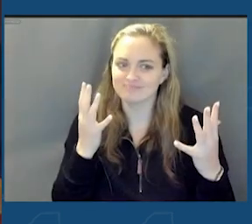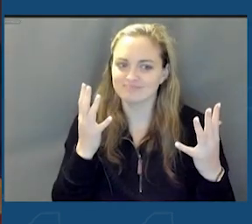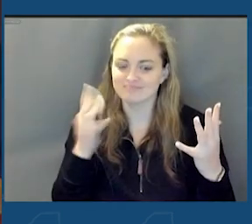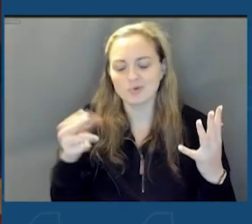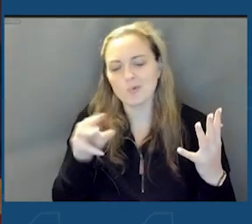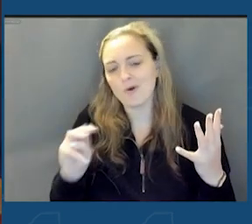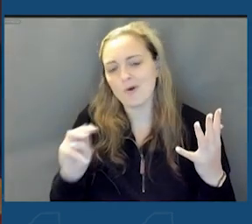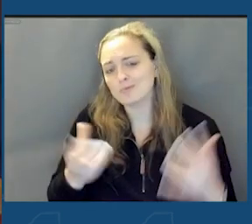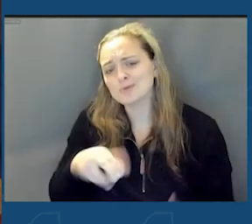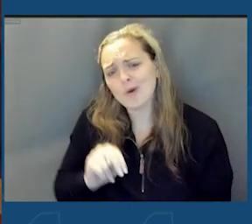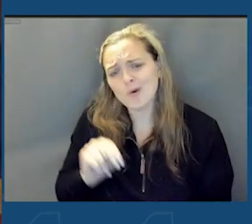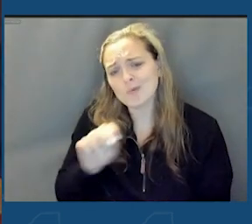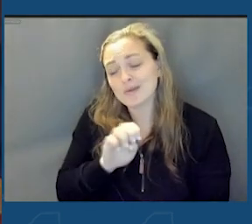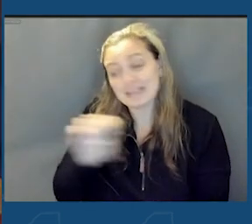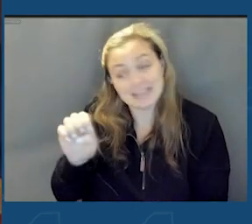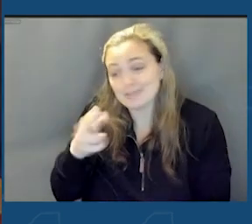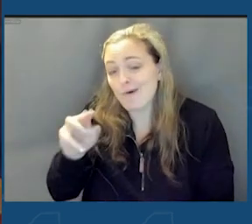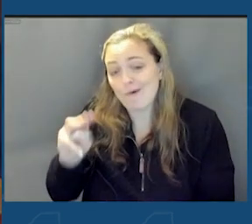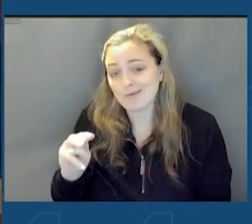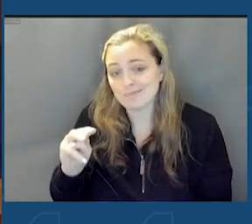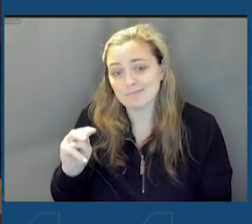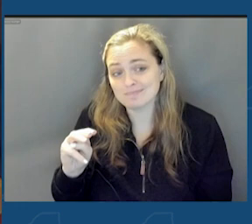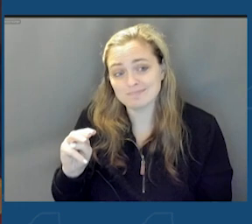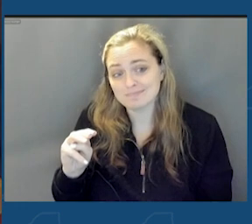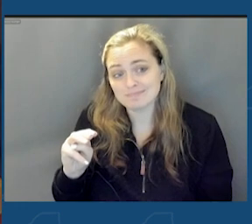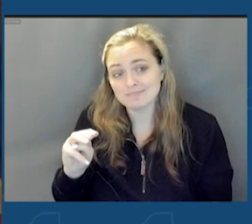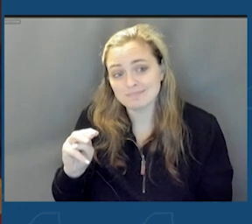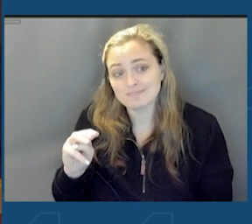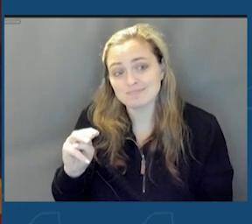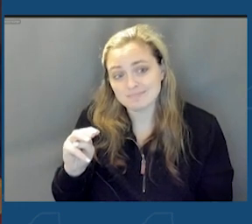Zone, East Harlem Zone, our great